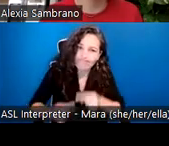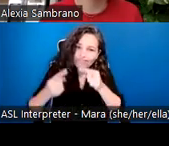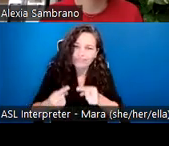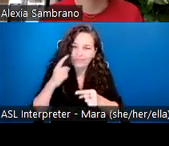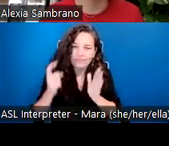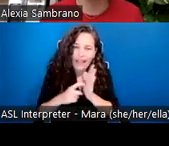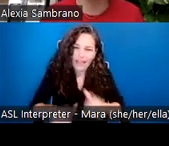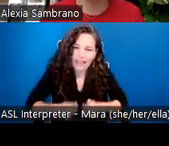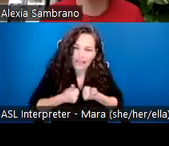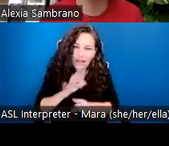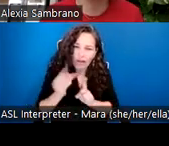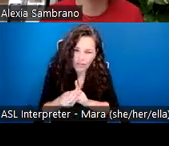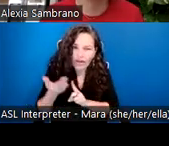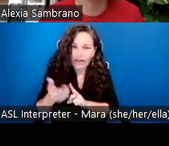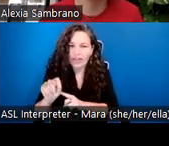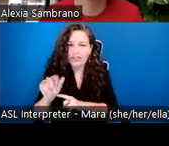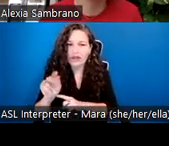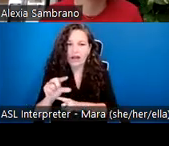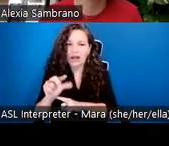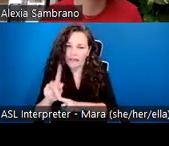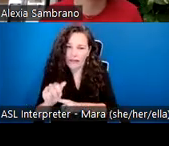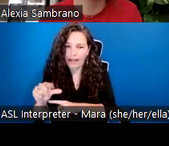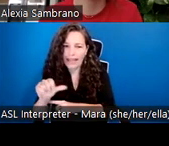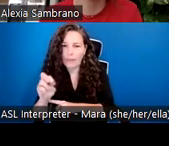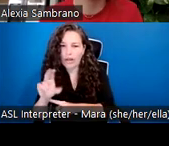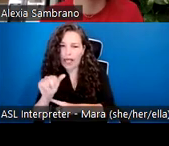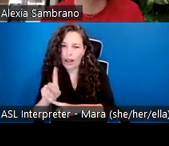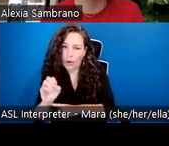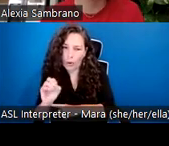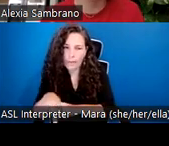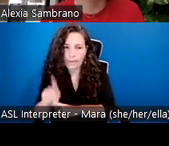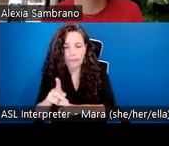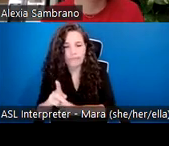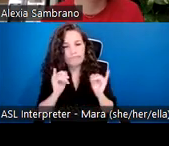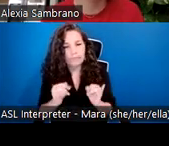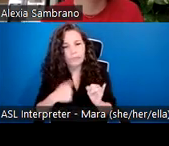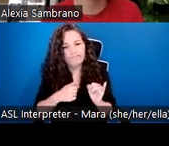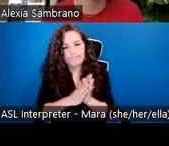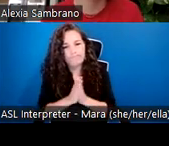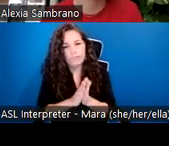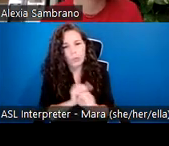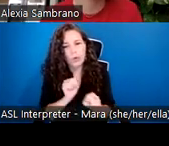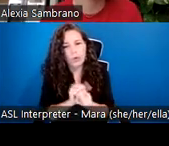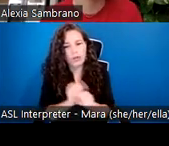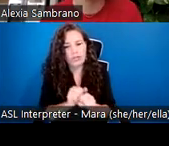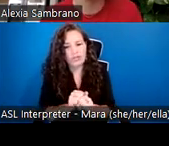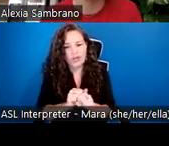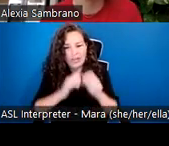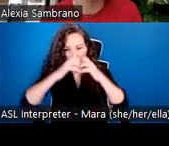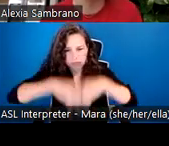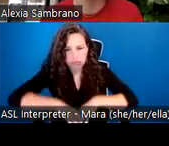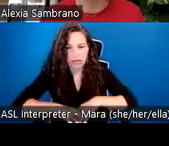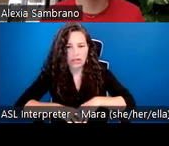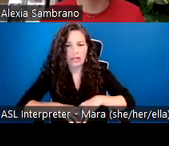of oppression, we are committed to naming the people of the land and continually addressing our own privileges and internalized colonizer thoughts and